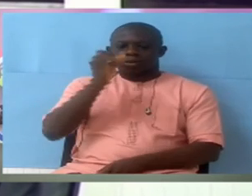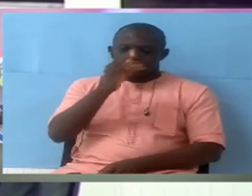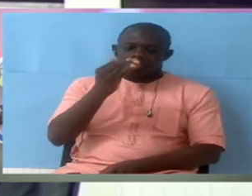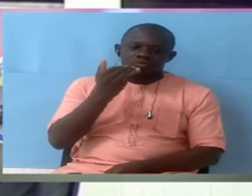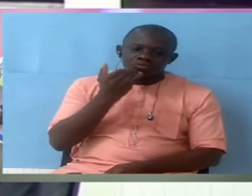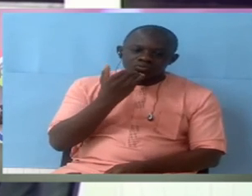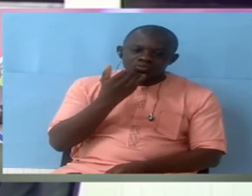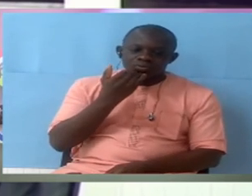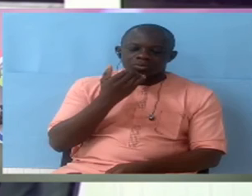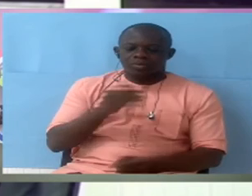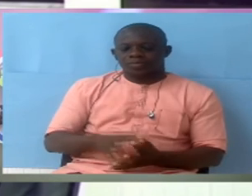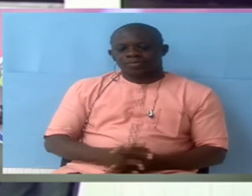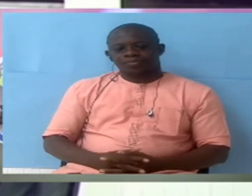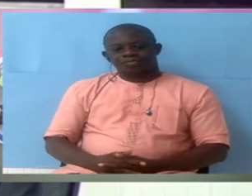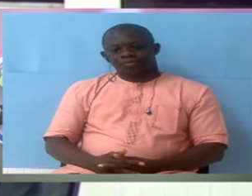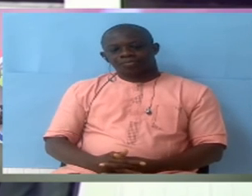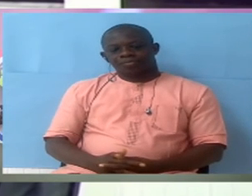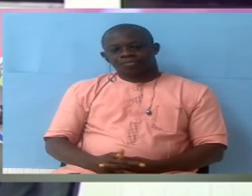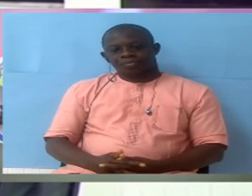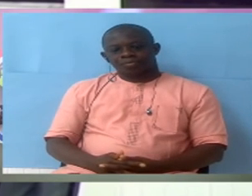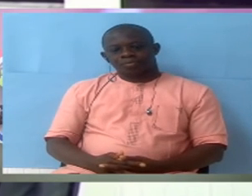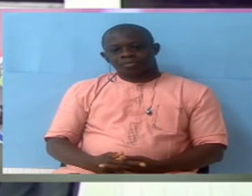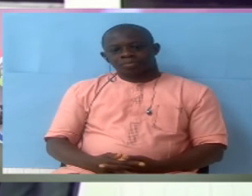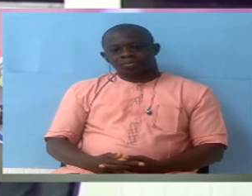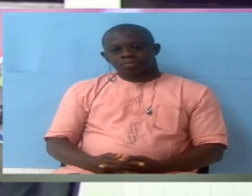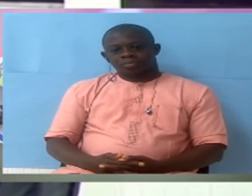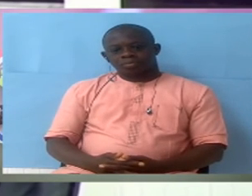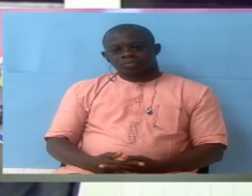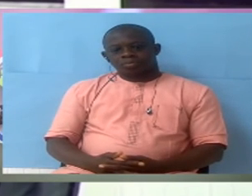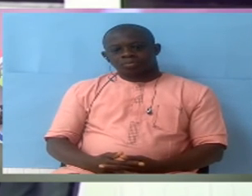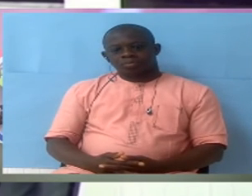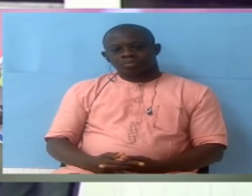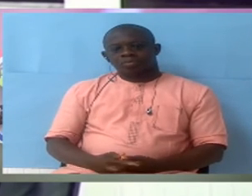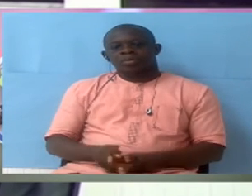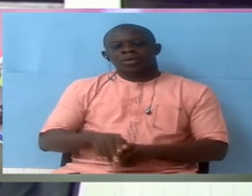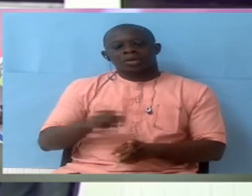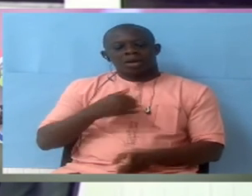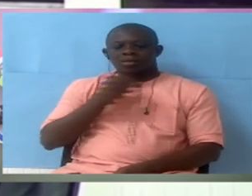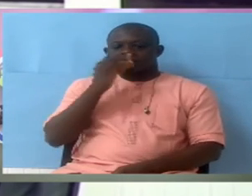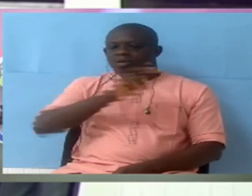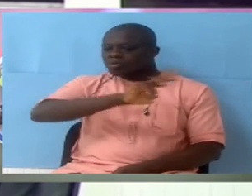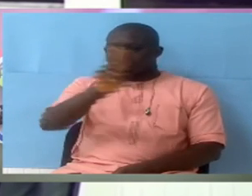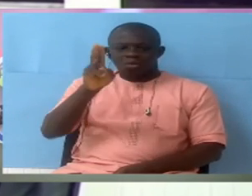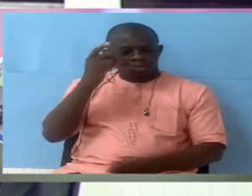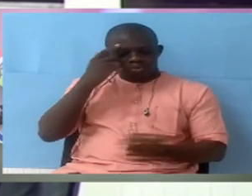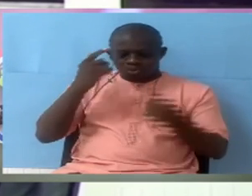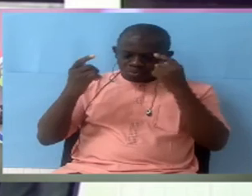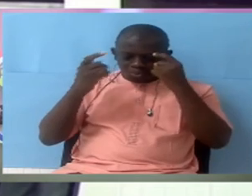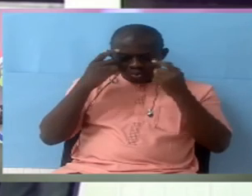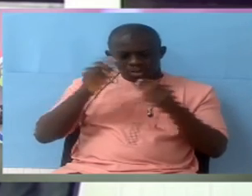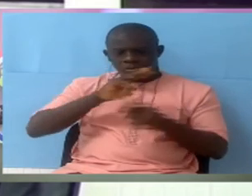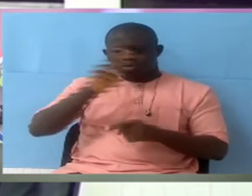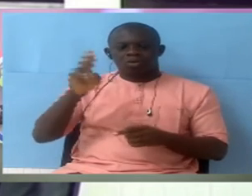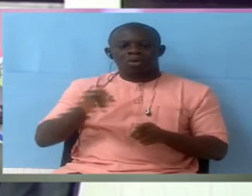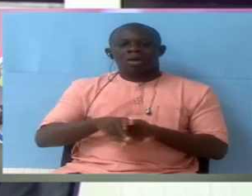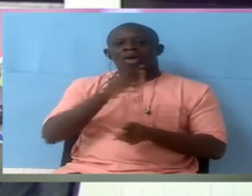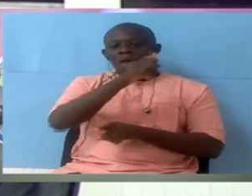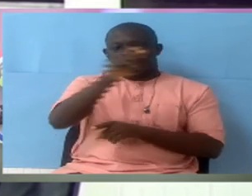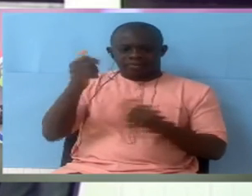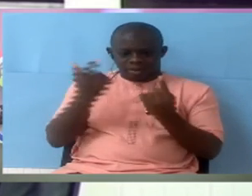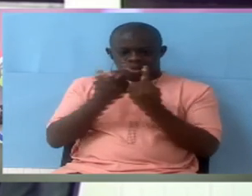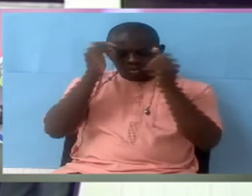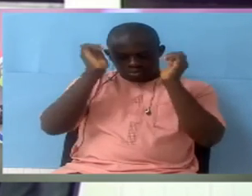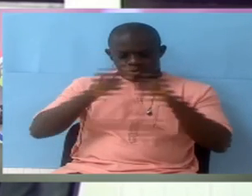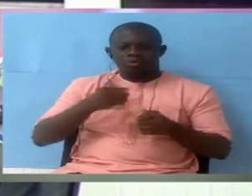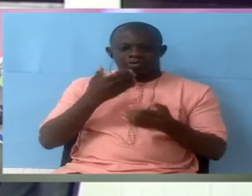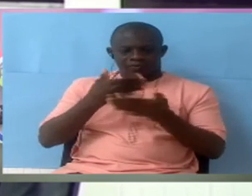ne ma ñu ngi jéggalu. I said don't worry. Mu ne bu len faalé. Everything will come to an